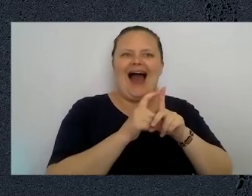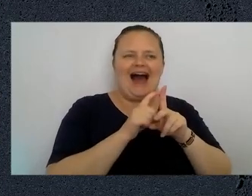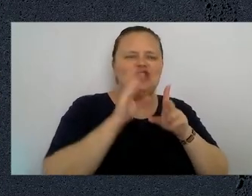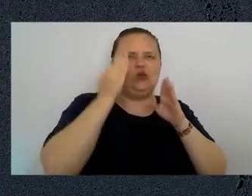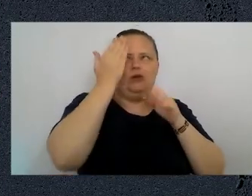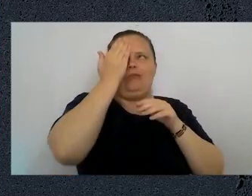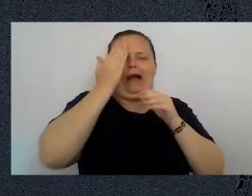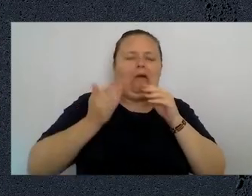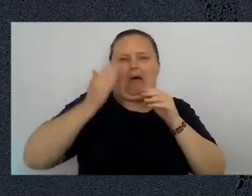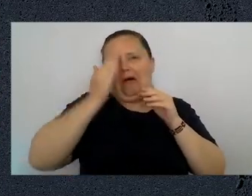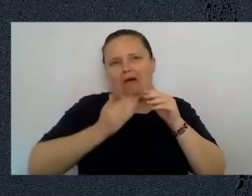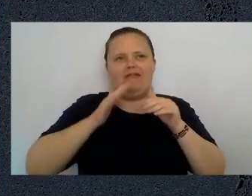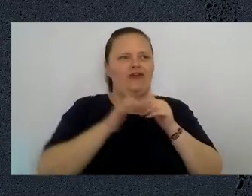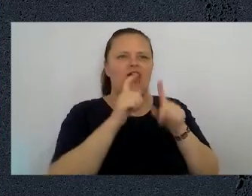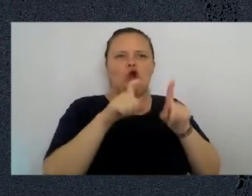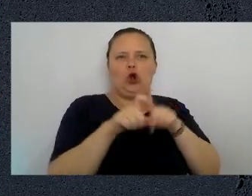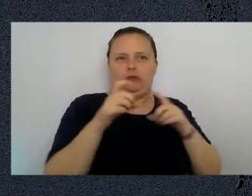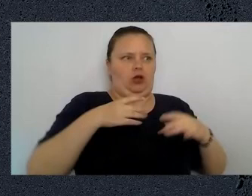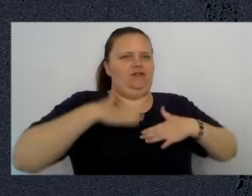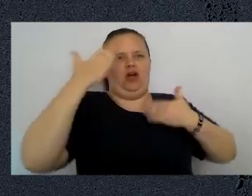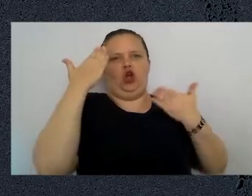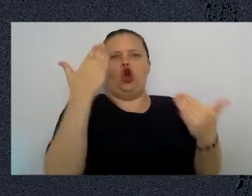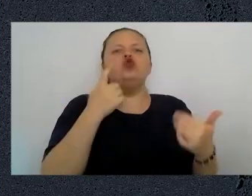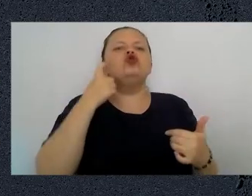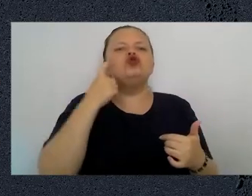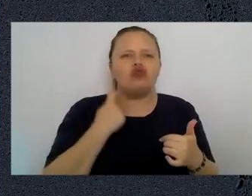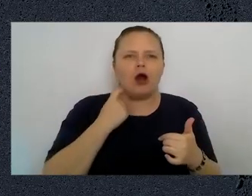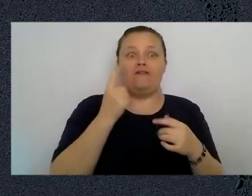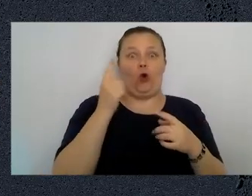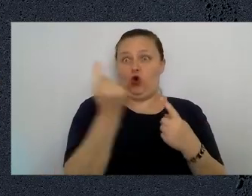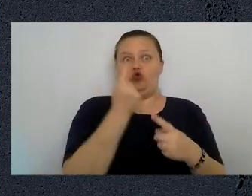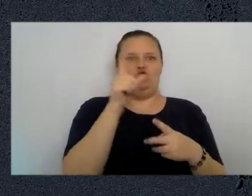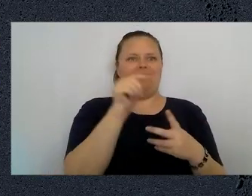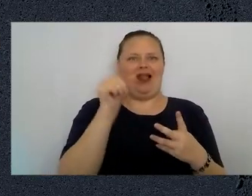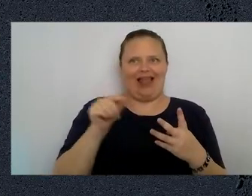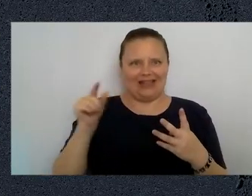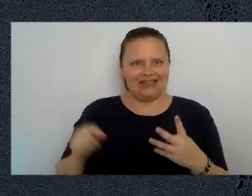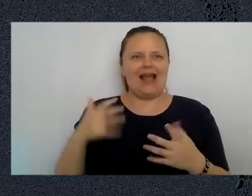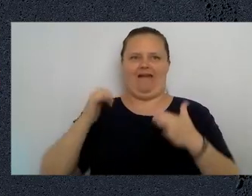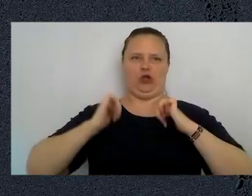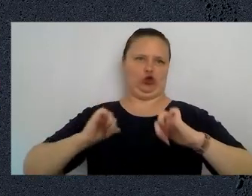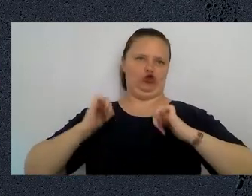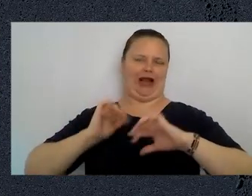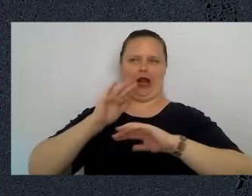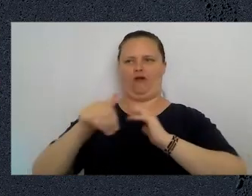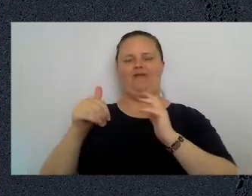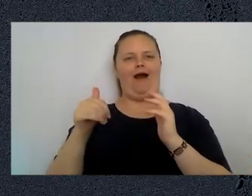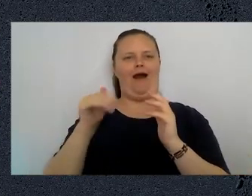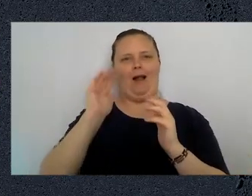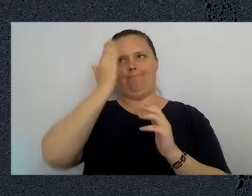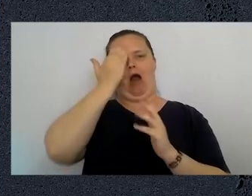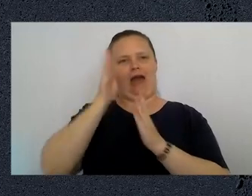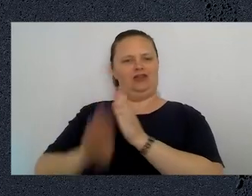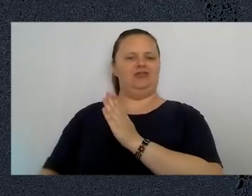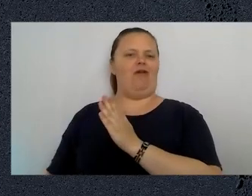know so well. Mm-hmm. So we try and get all the selectors to go through and do some unconscious bias training, do the little questionnaires that are freely available